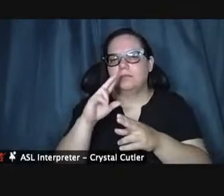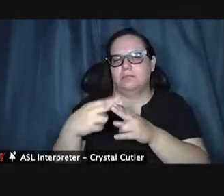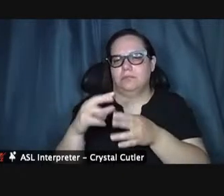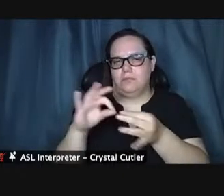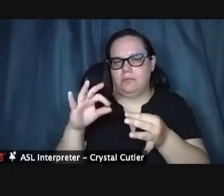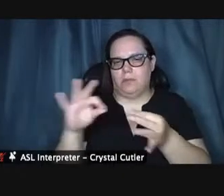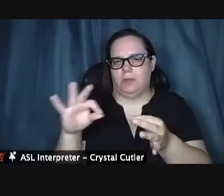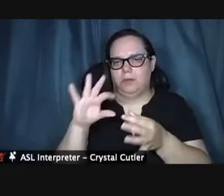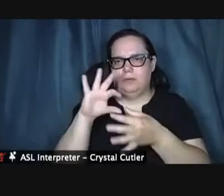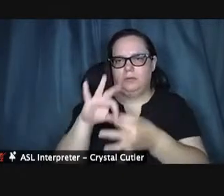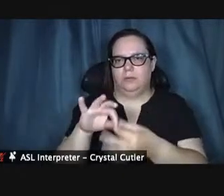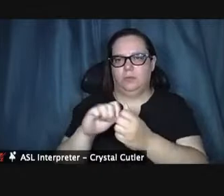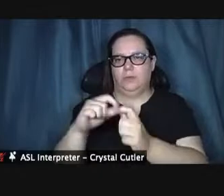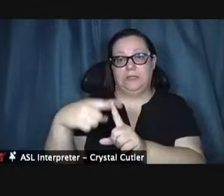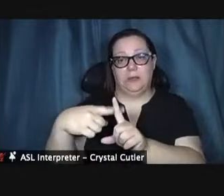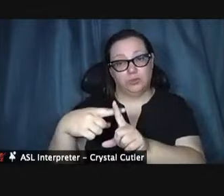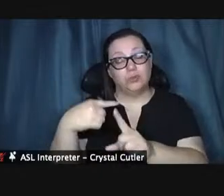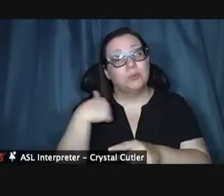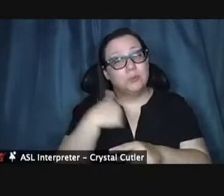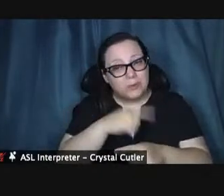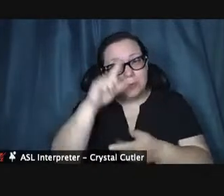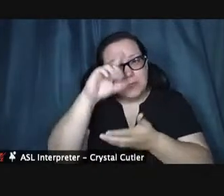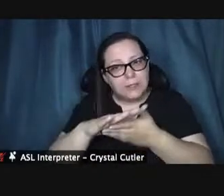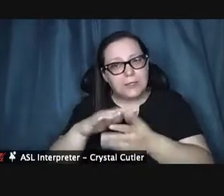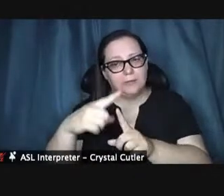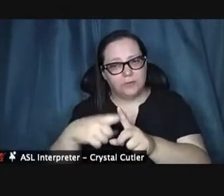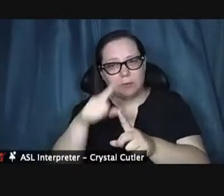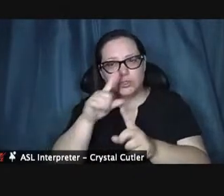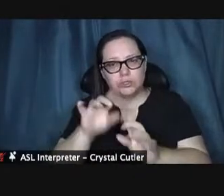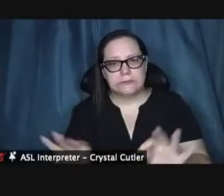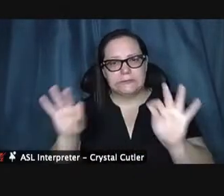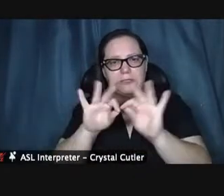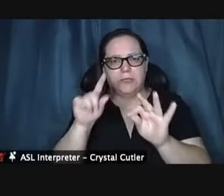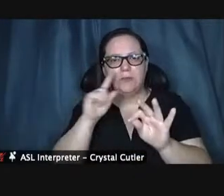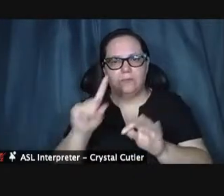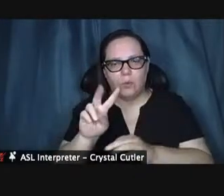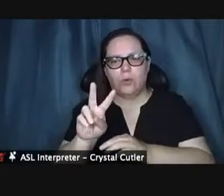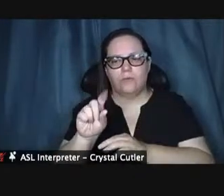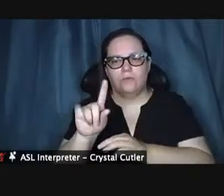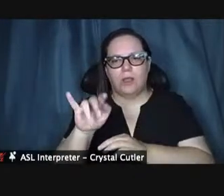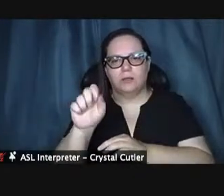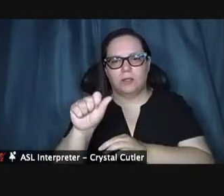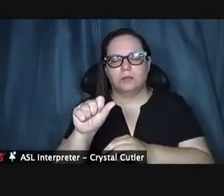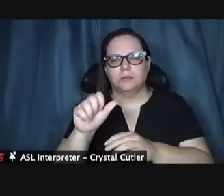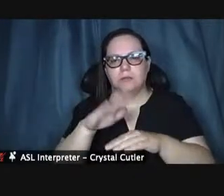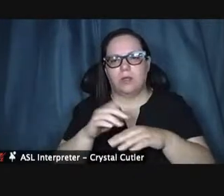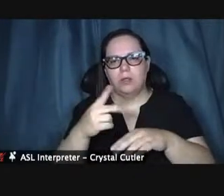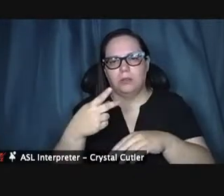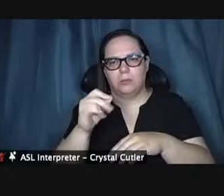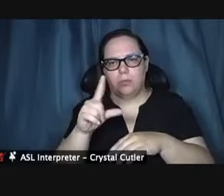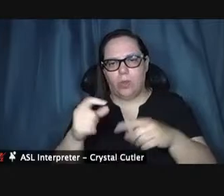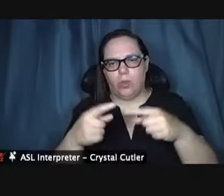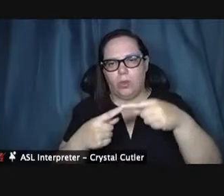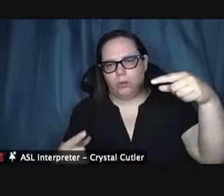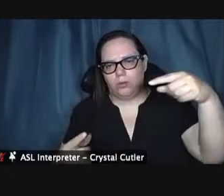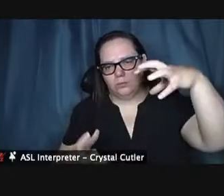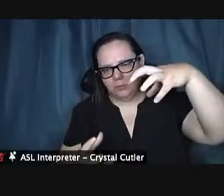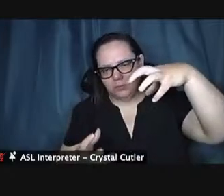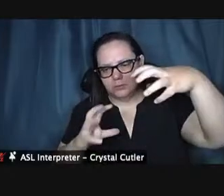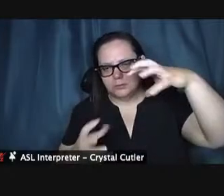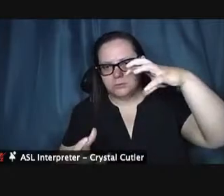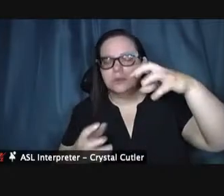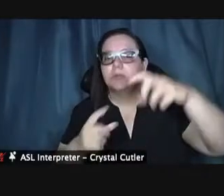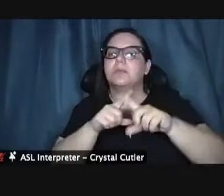is key, we think, for volatiles at the poles. So we measure temperatures, but we also measure other things,